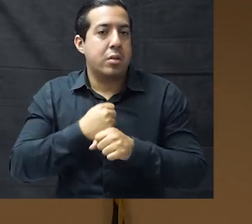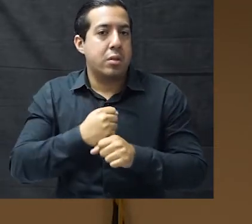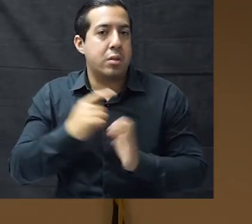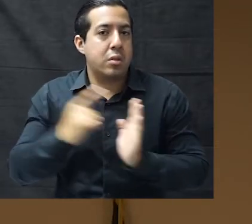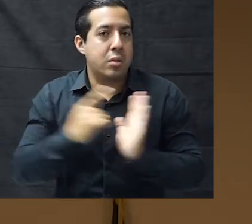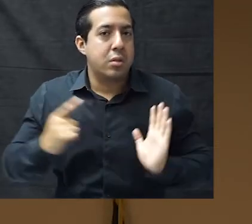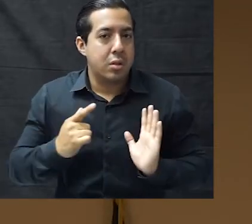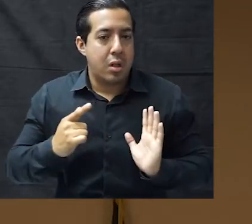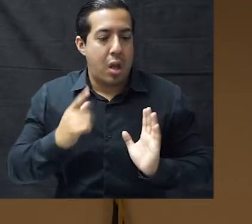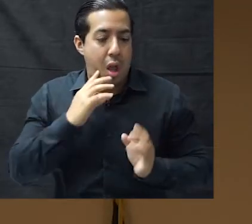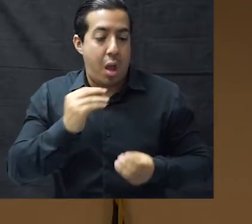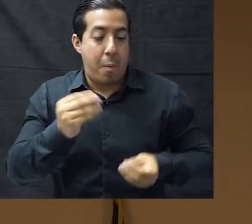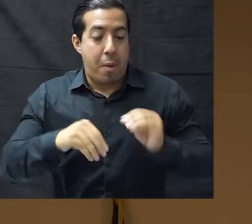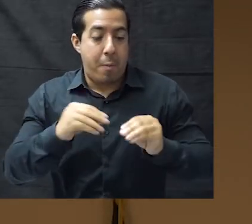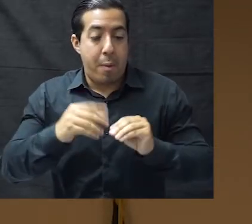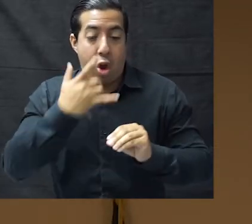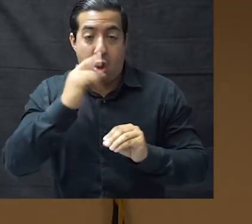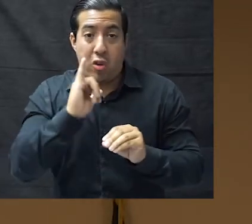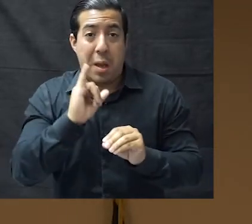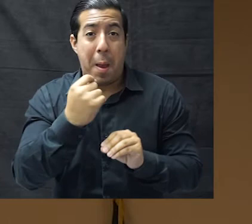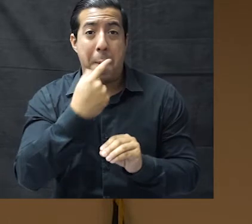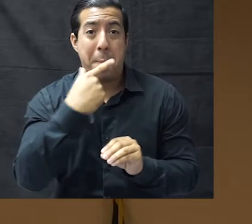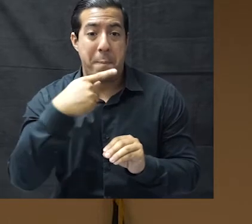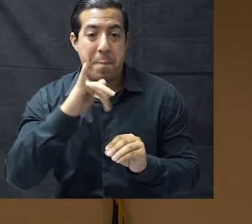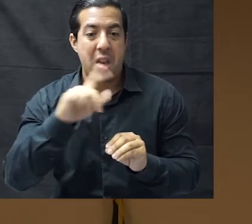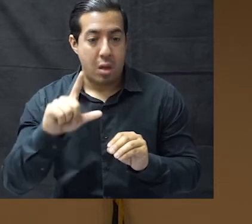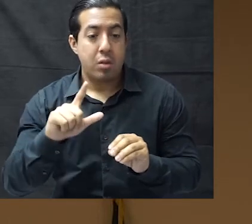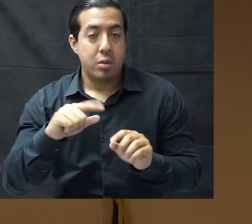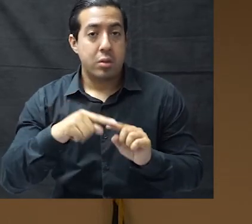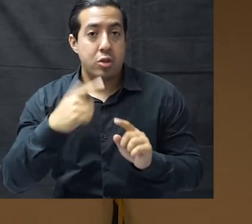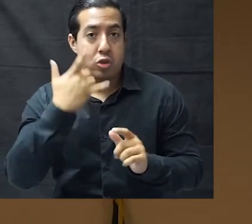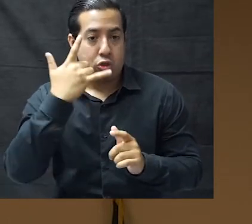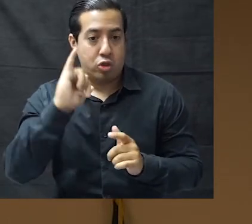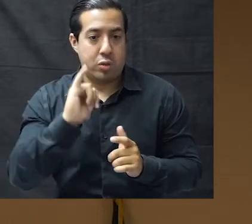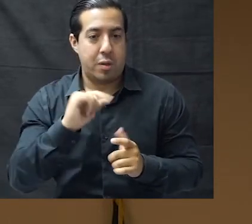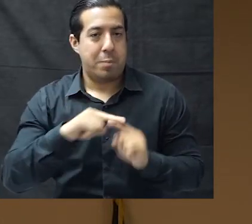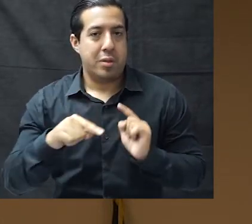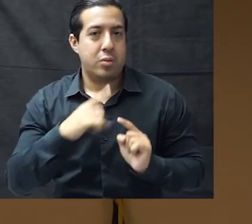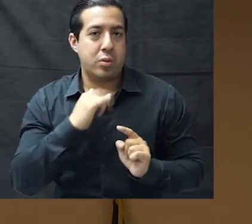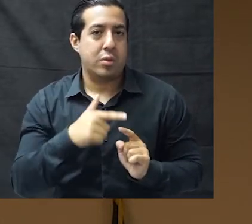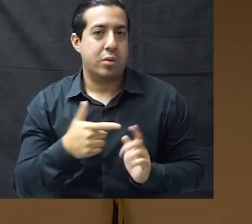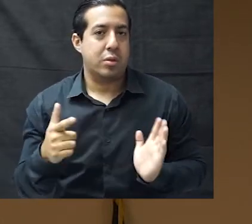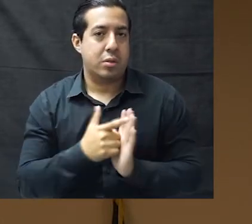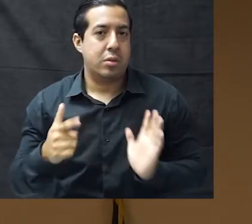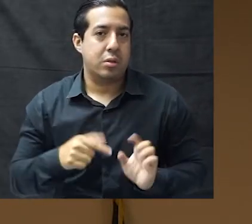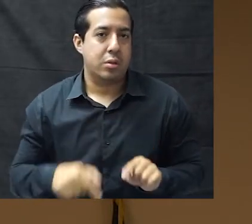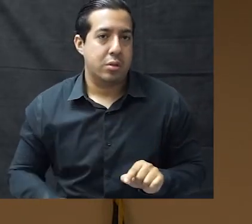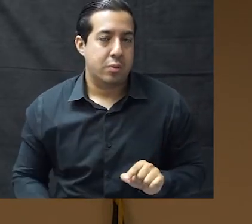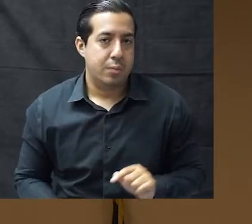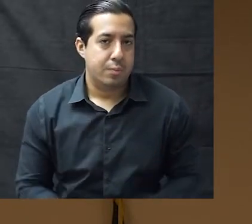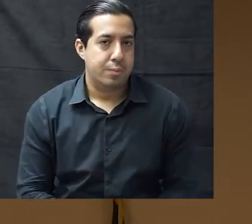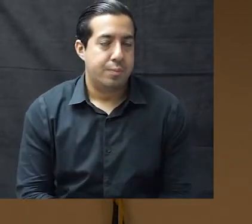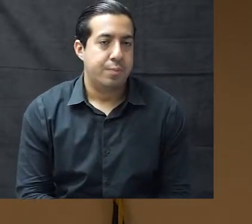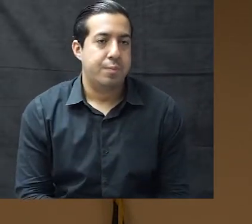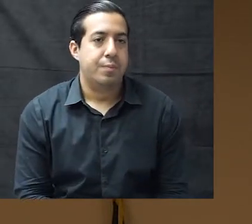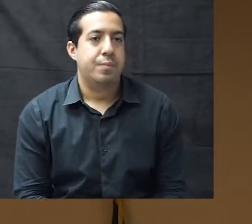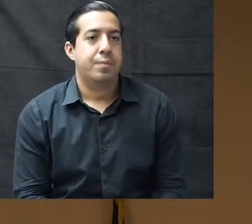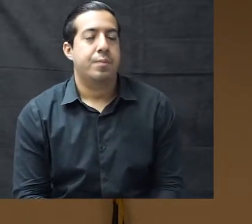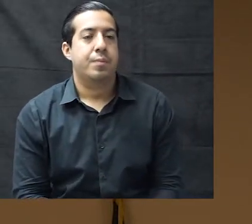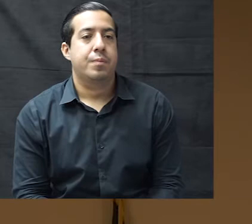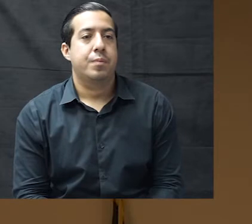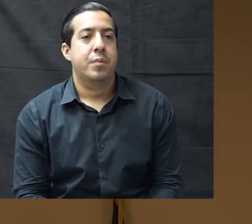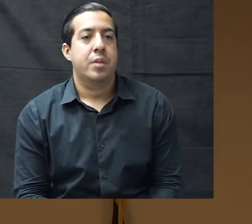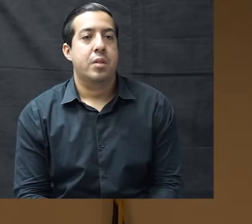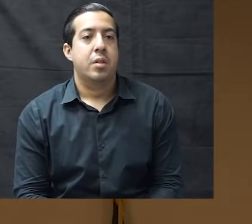the EMTs, nurses, et cetera? Like I said, what we have tried to tell people is main thing is don't